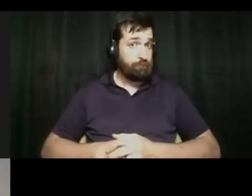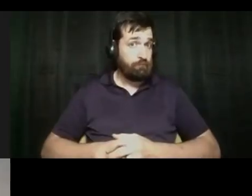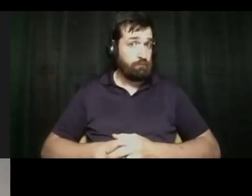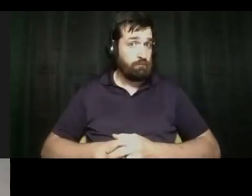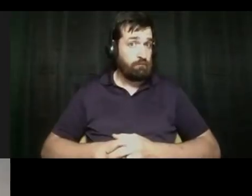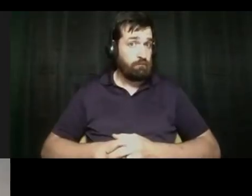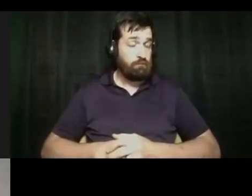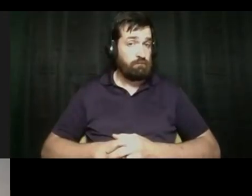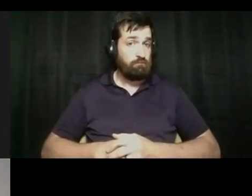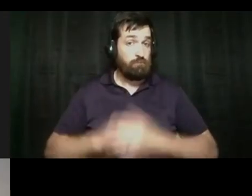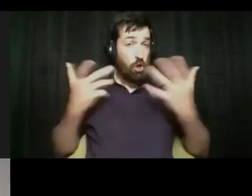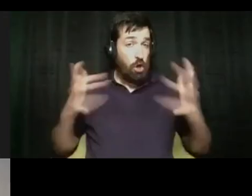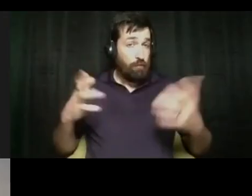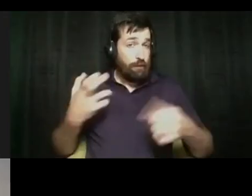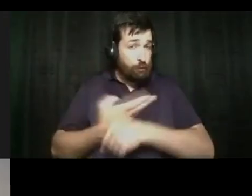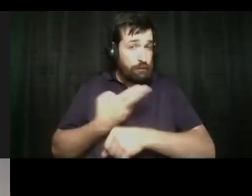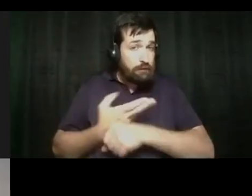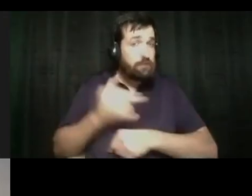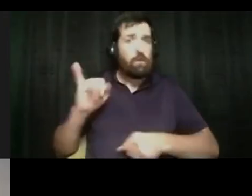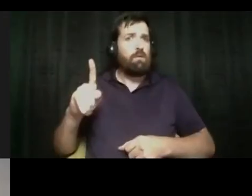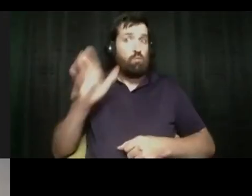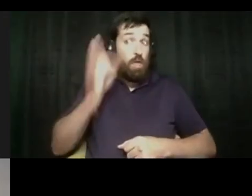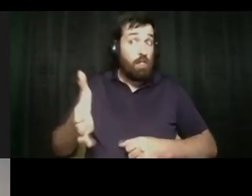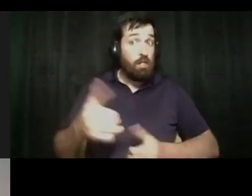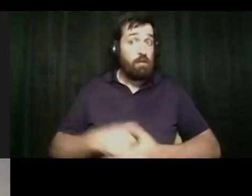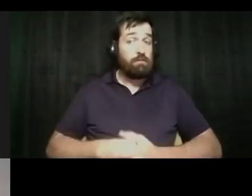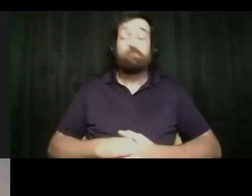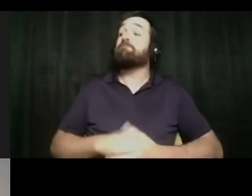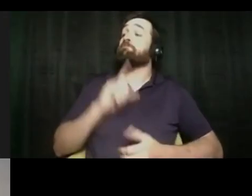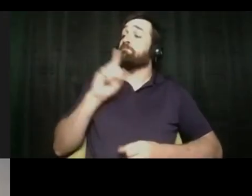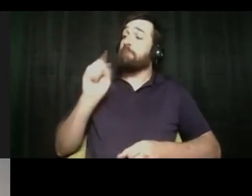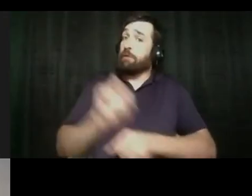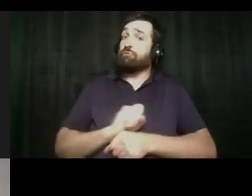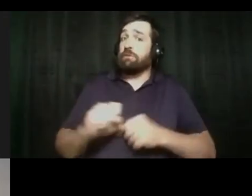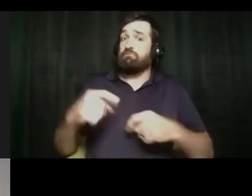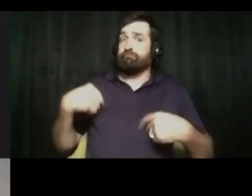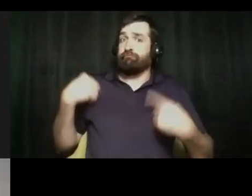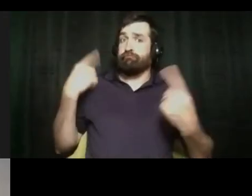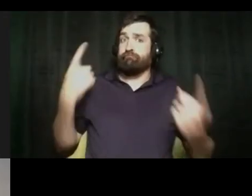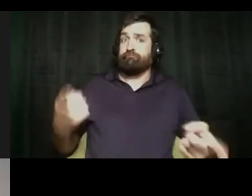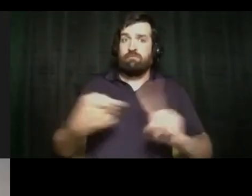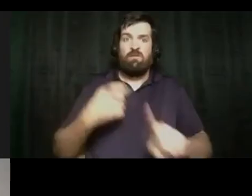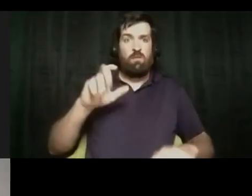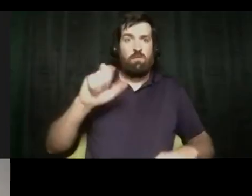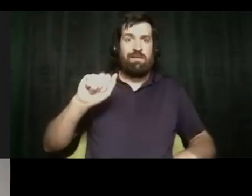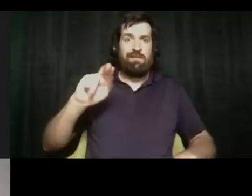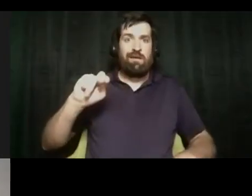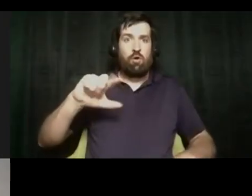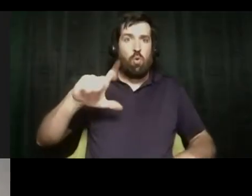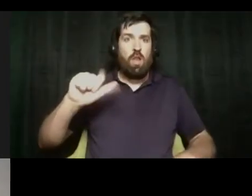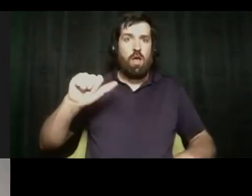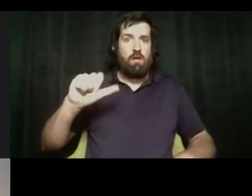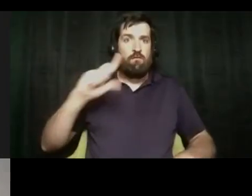Is that in use, or do you do that? We've actually been doing that from Angola for 20